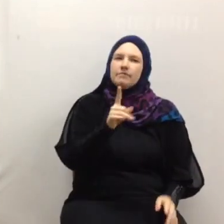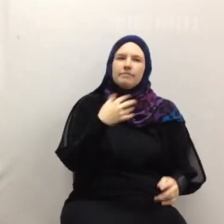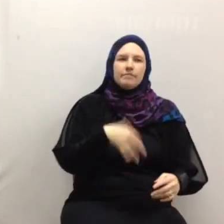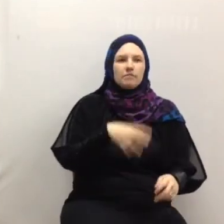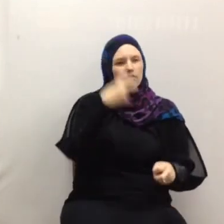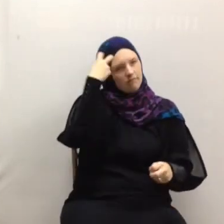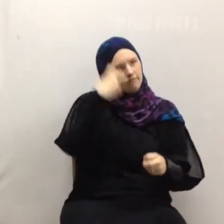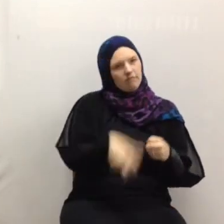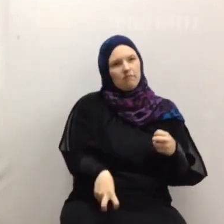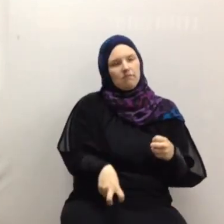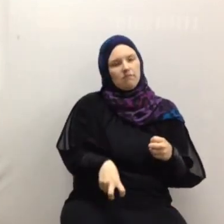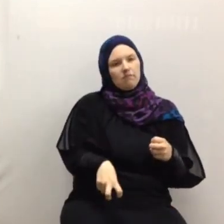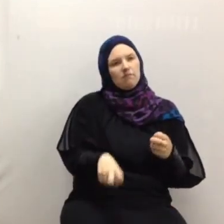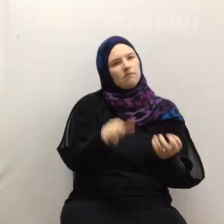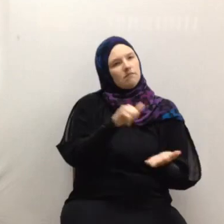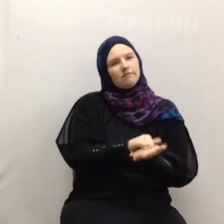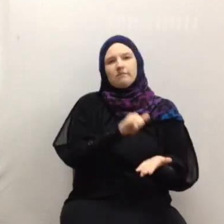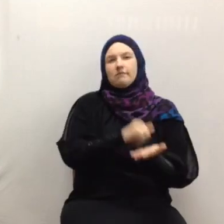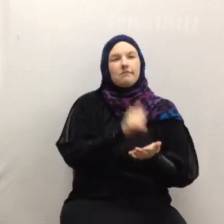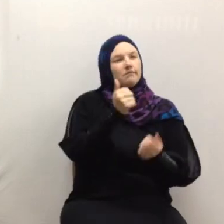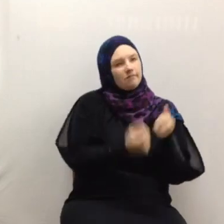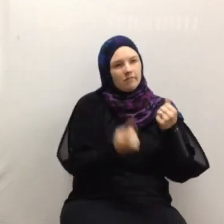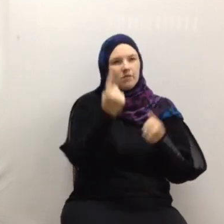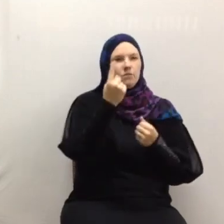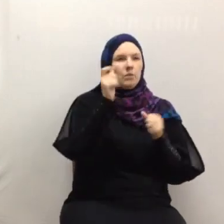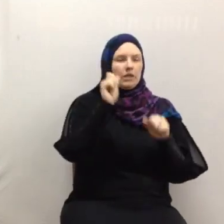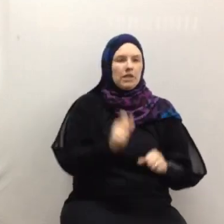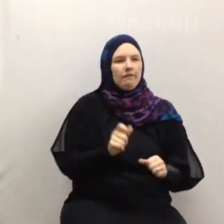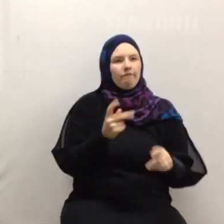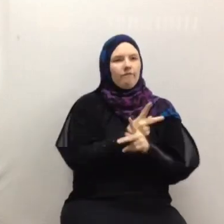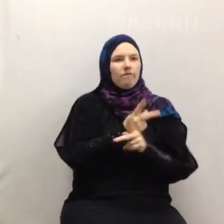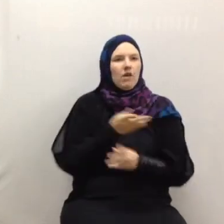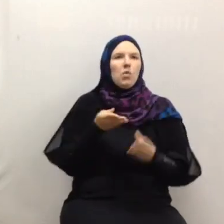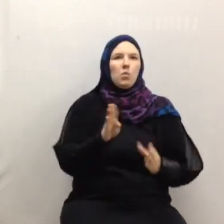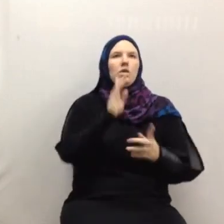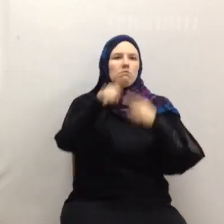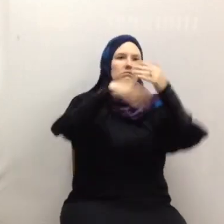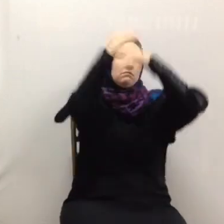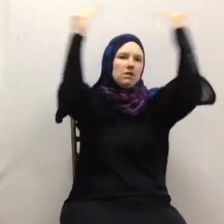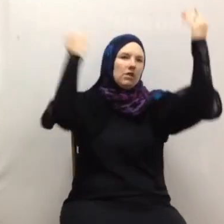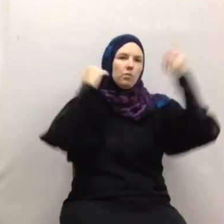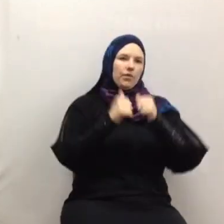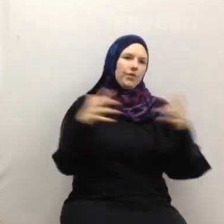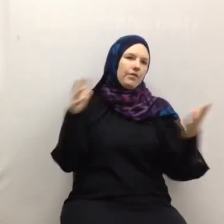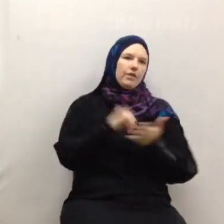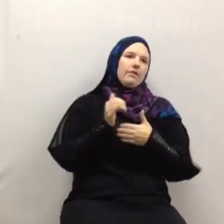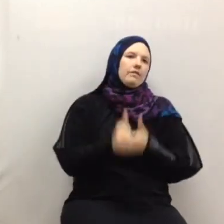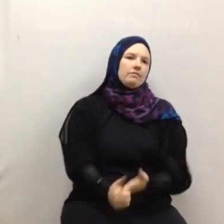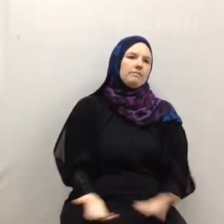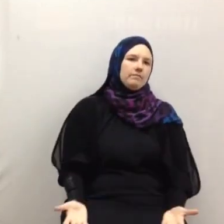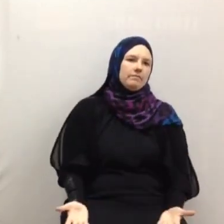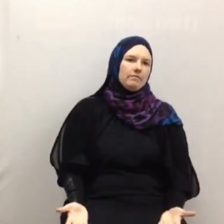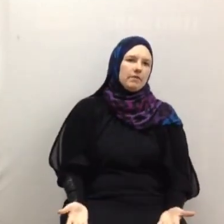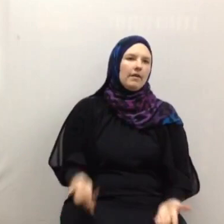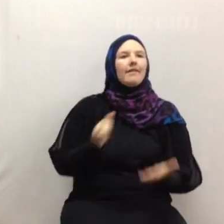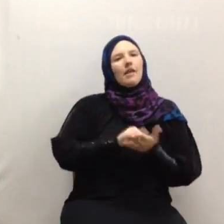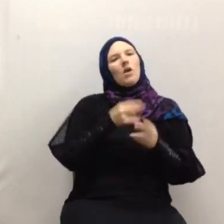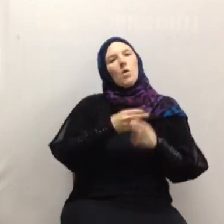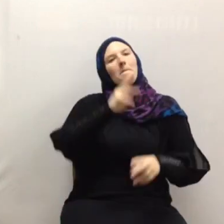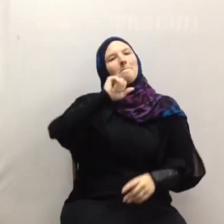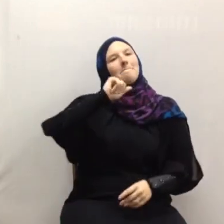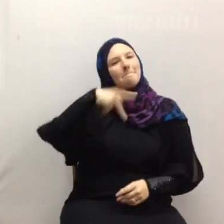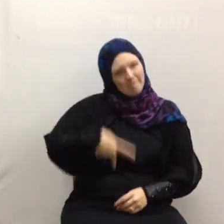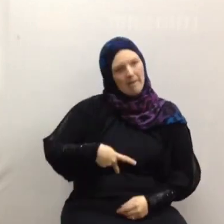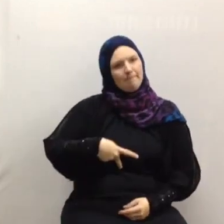that anyone could craft a way to paradise. It is the map that can take us there.